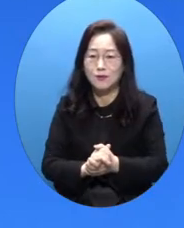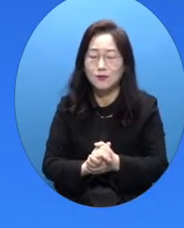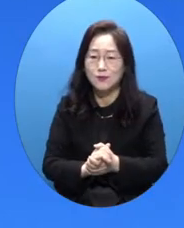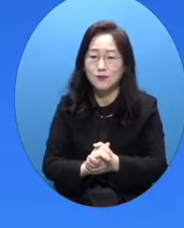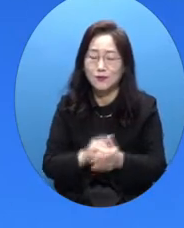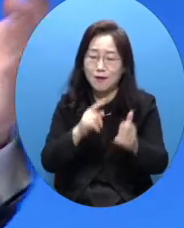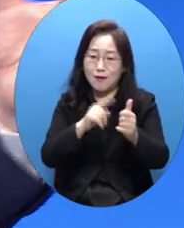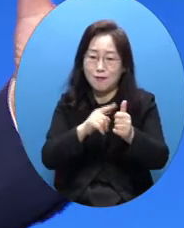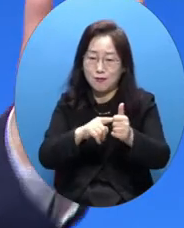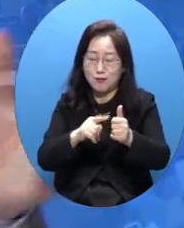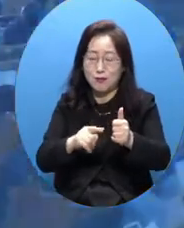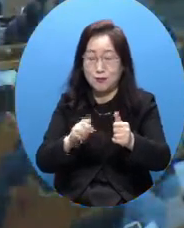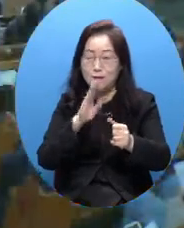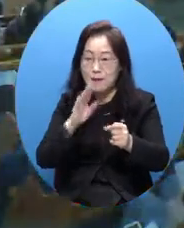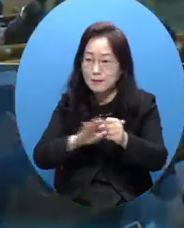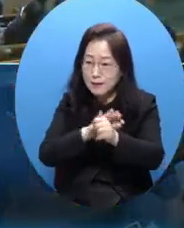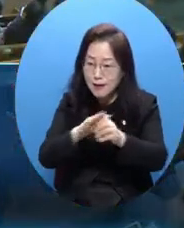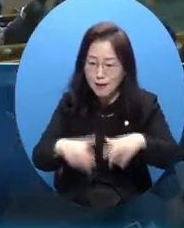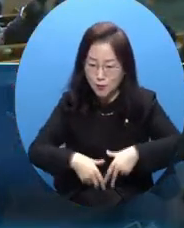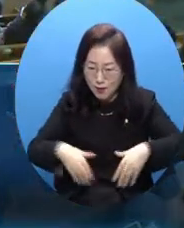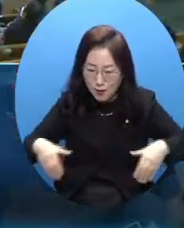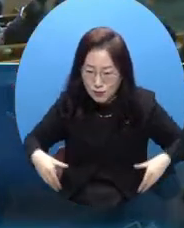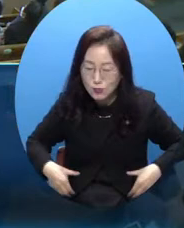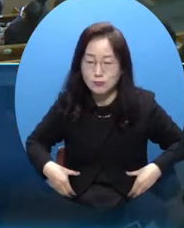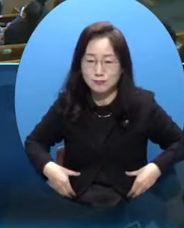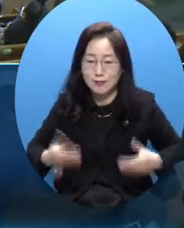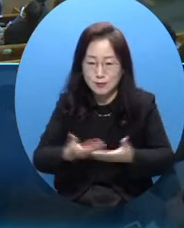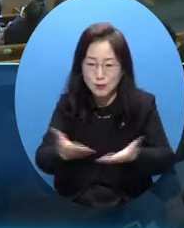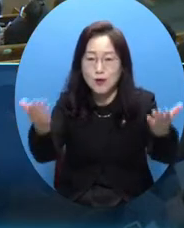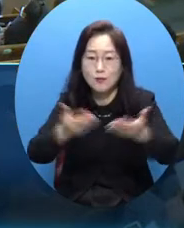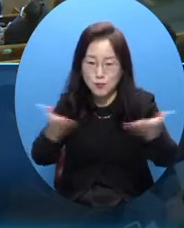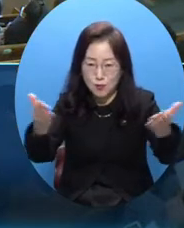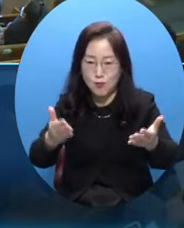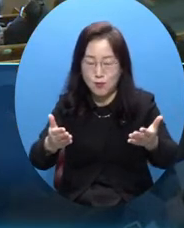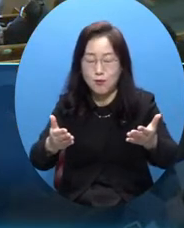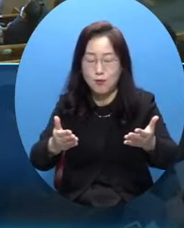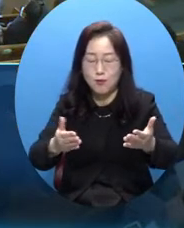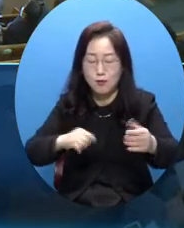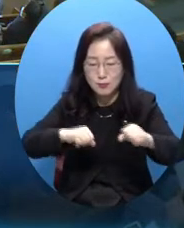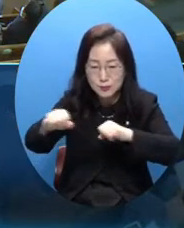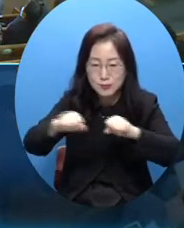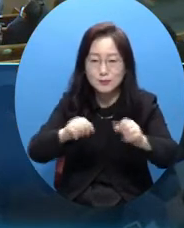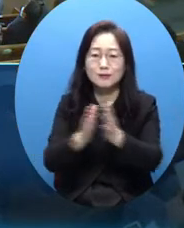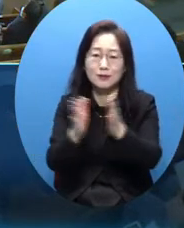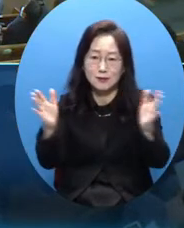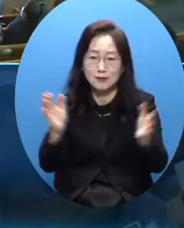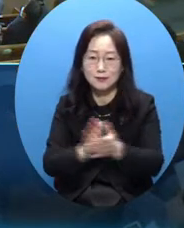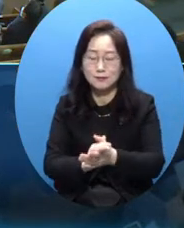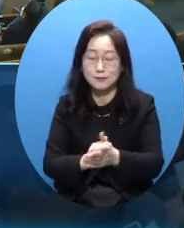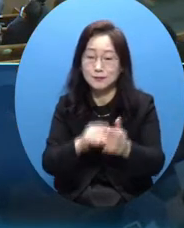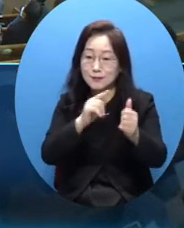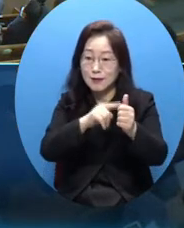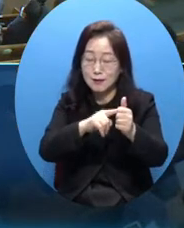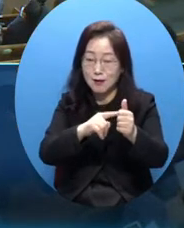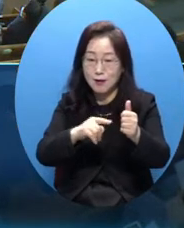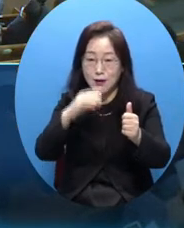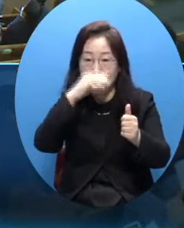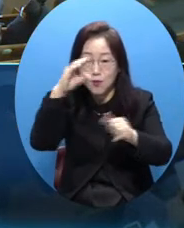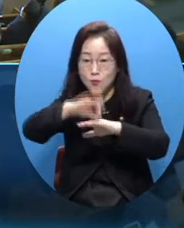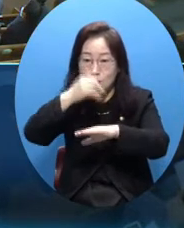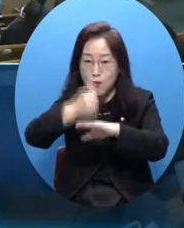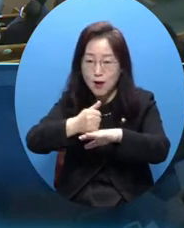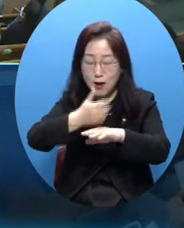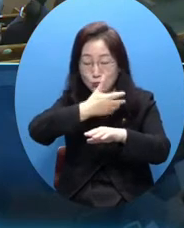after 13 years his dream became true he became a prime minister of